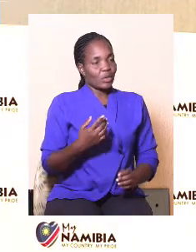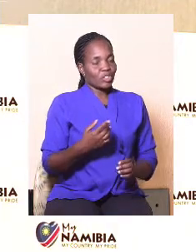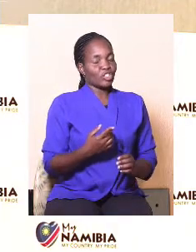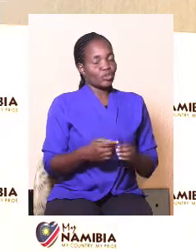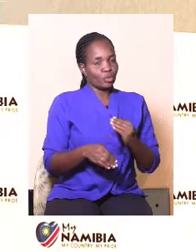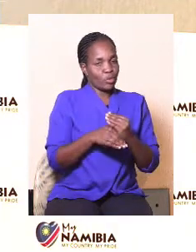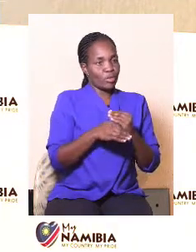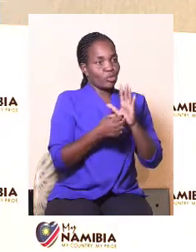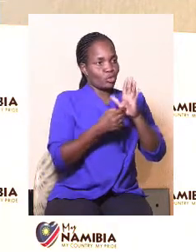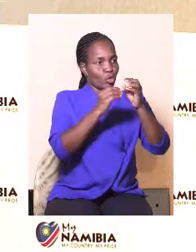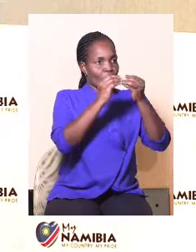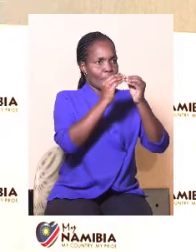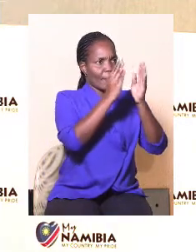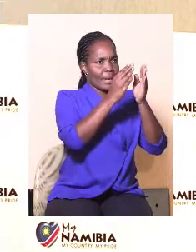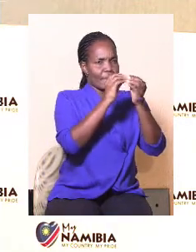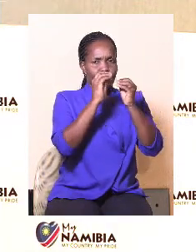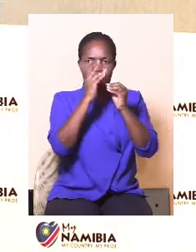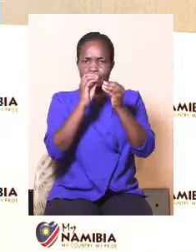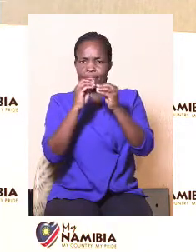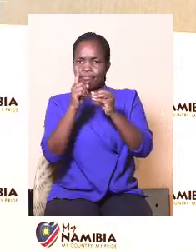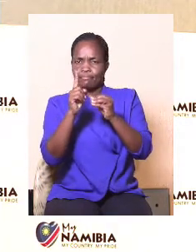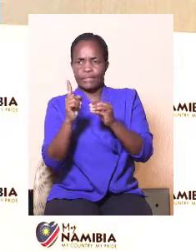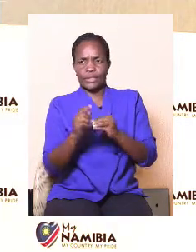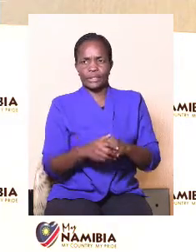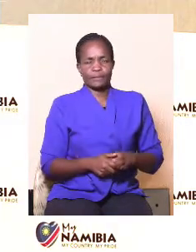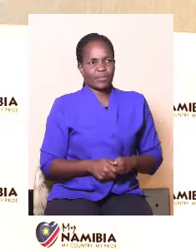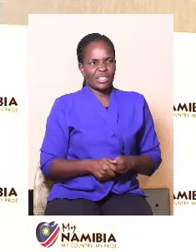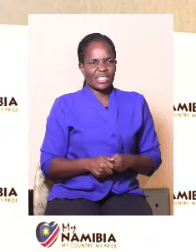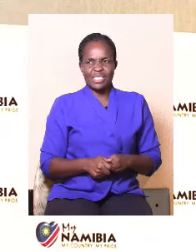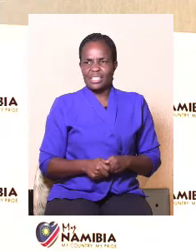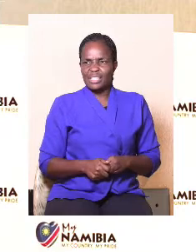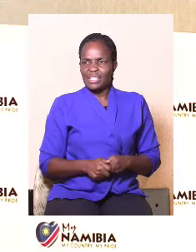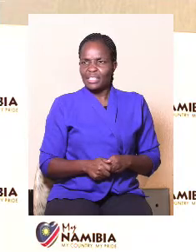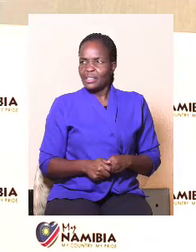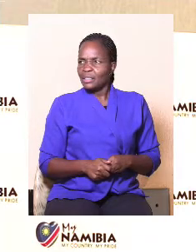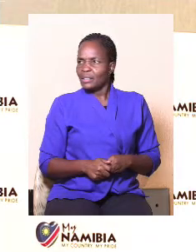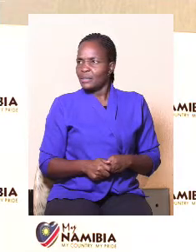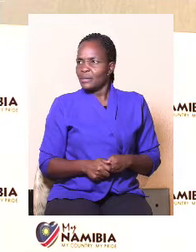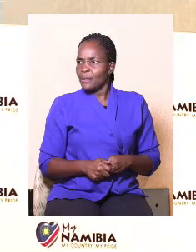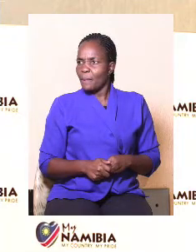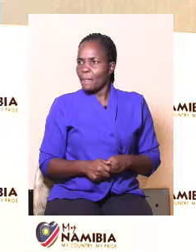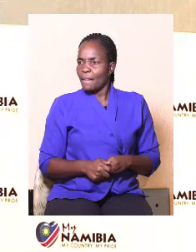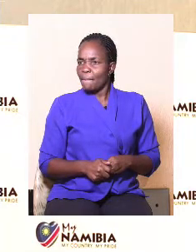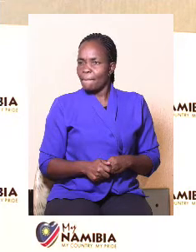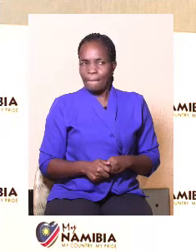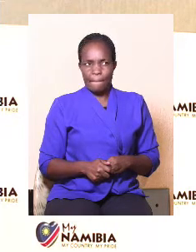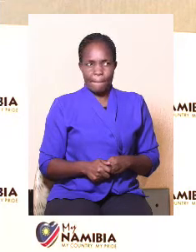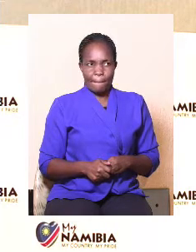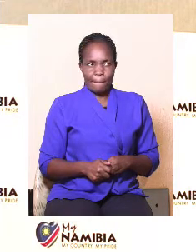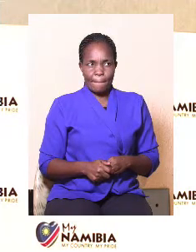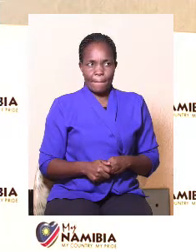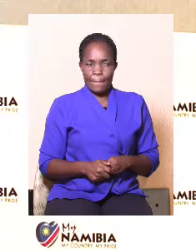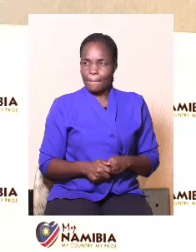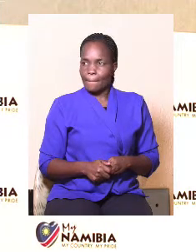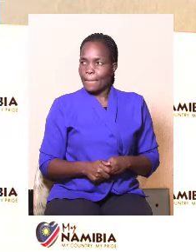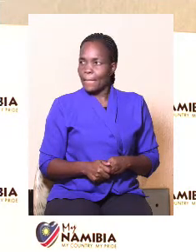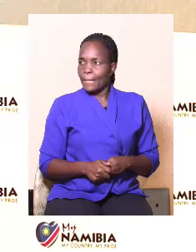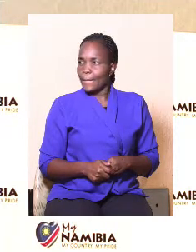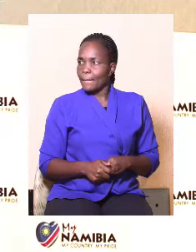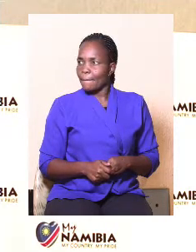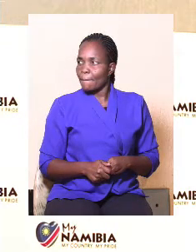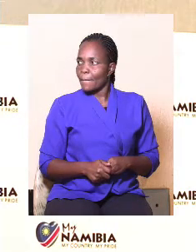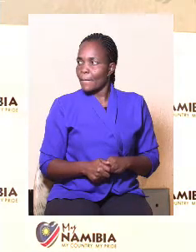because the first question when the Minister had responded to say that the